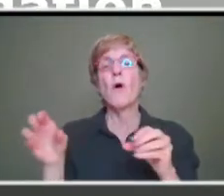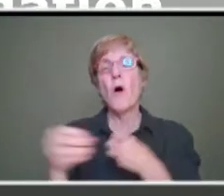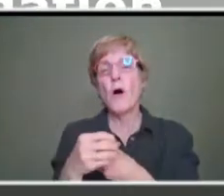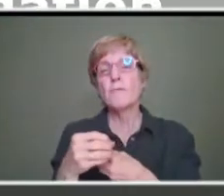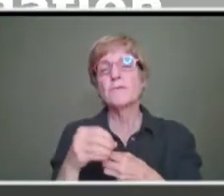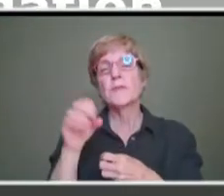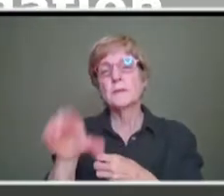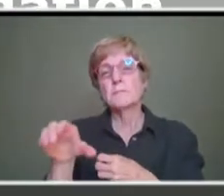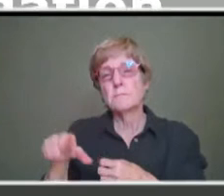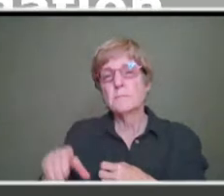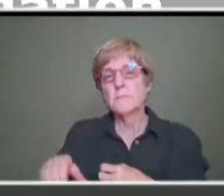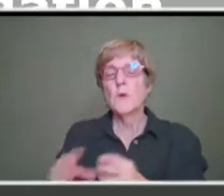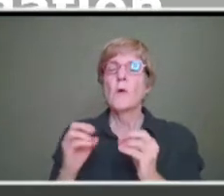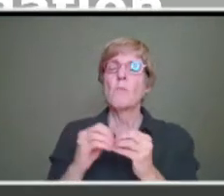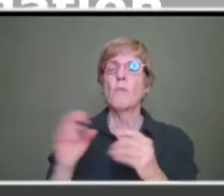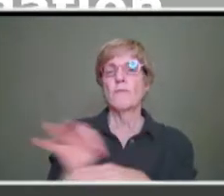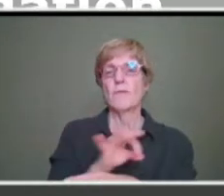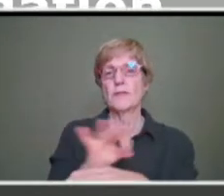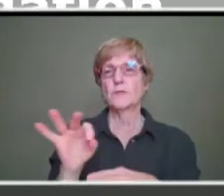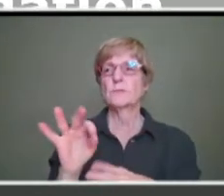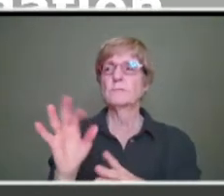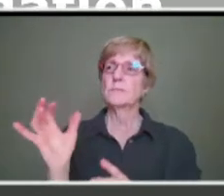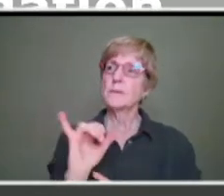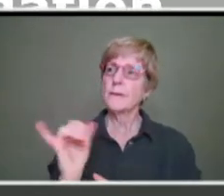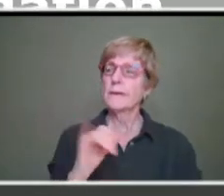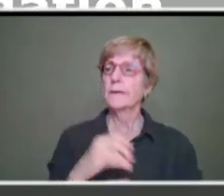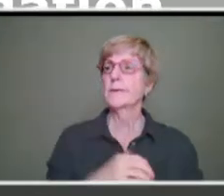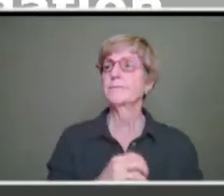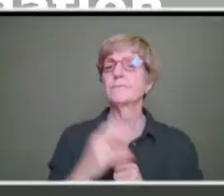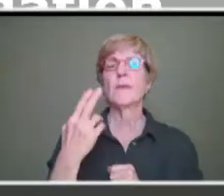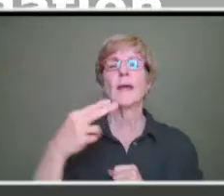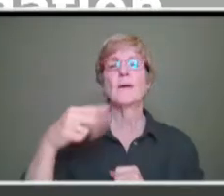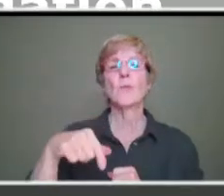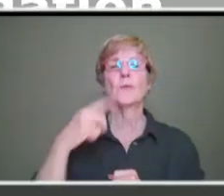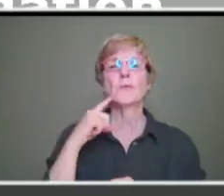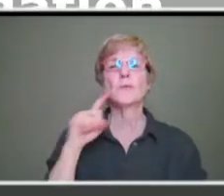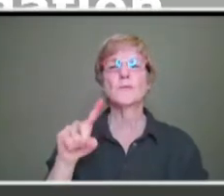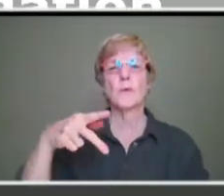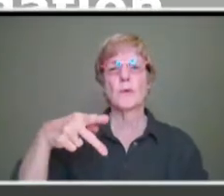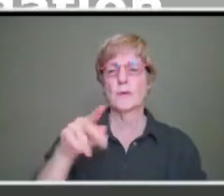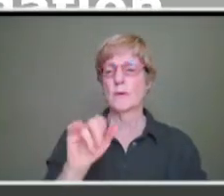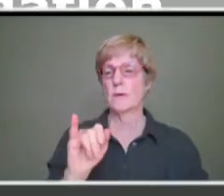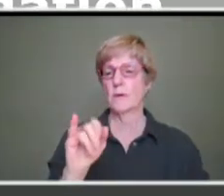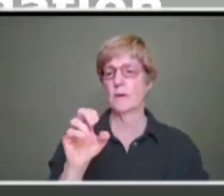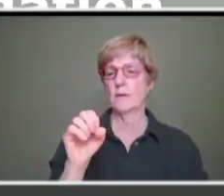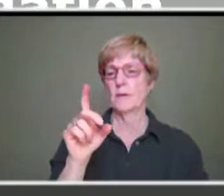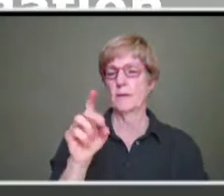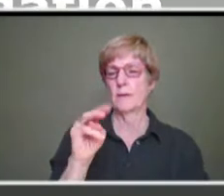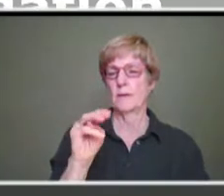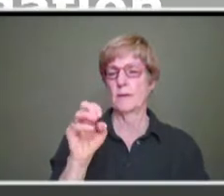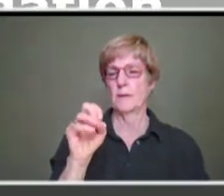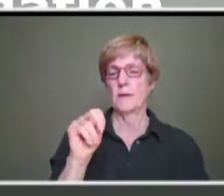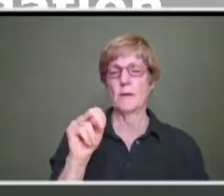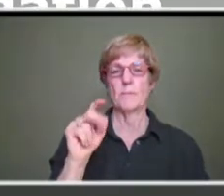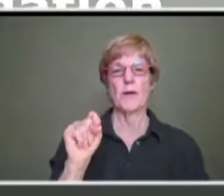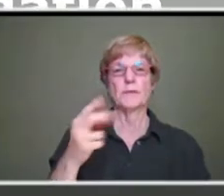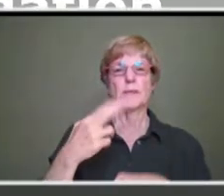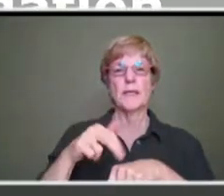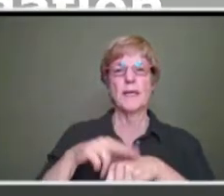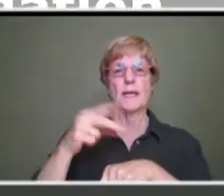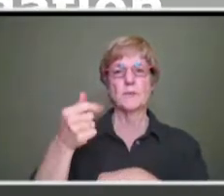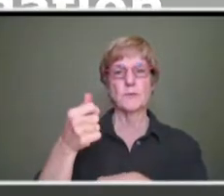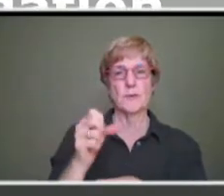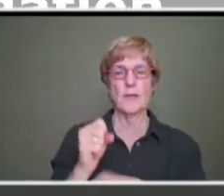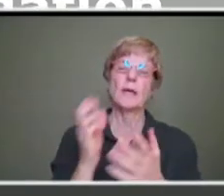and more functions as a kind of a headquarter spot for Piedmont Natural Gas who is part of the petitioner